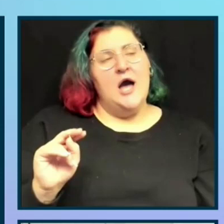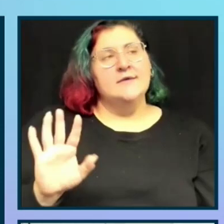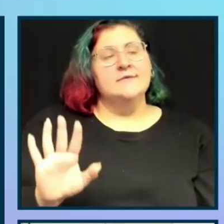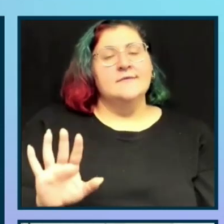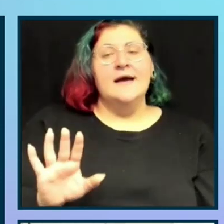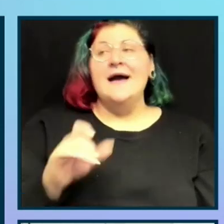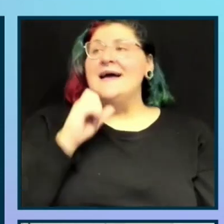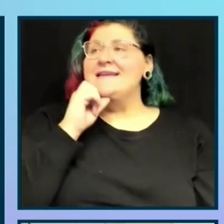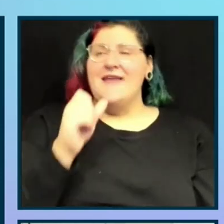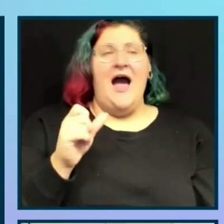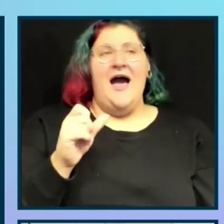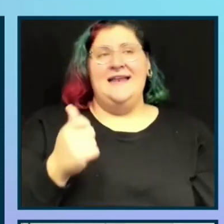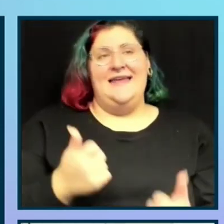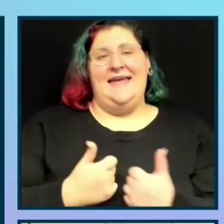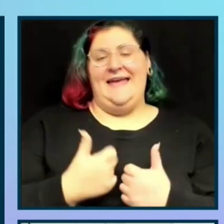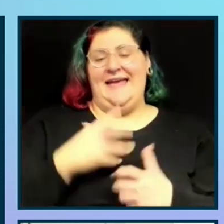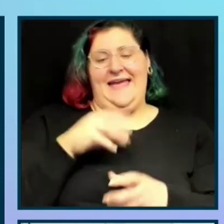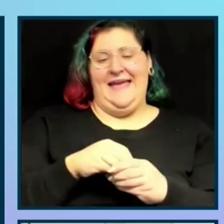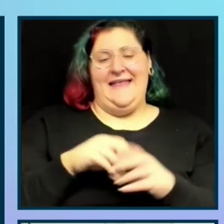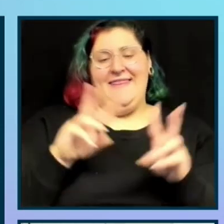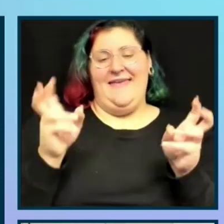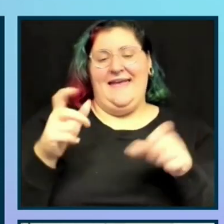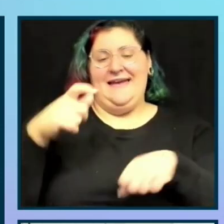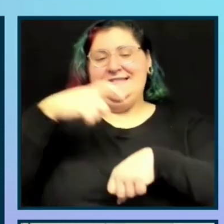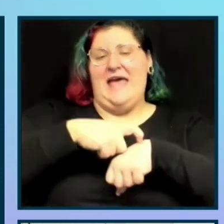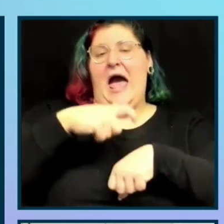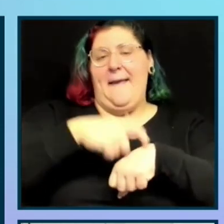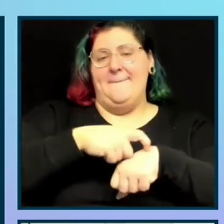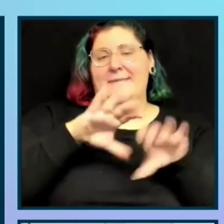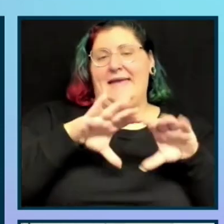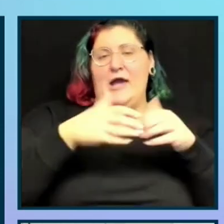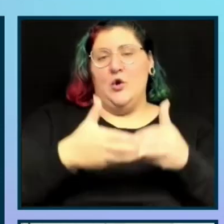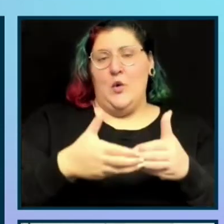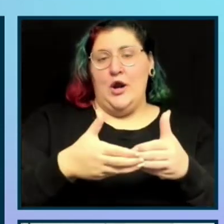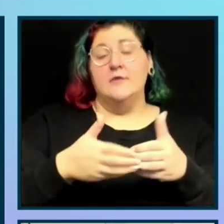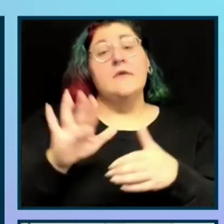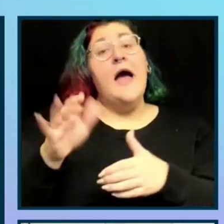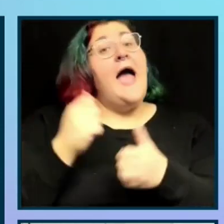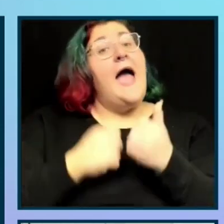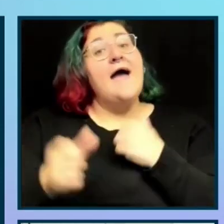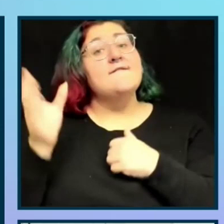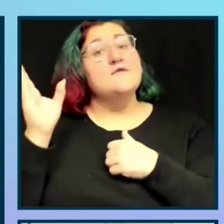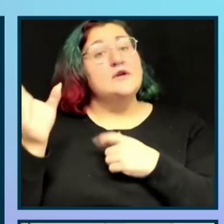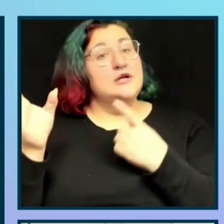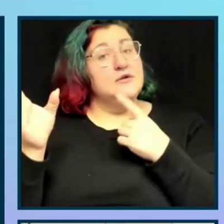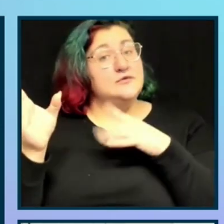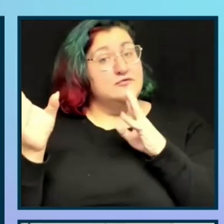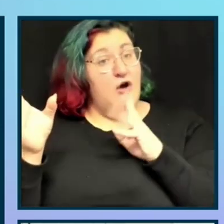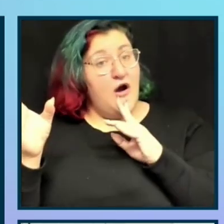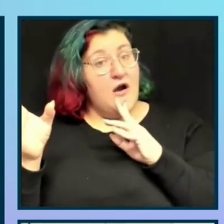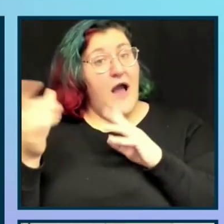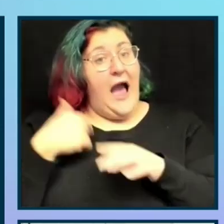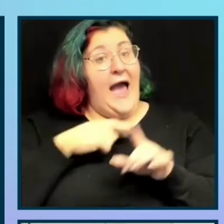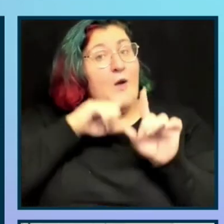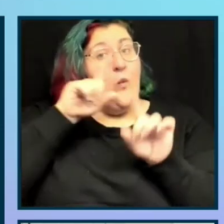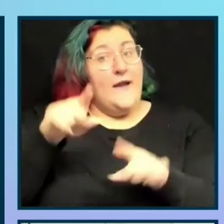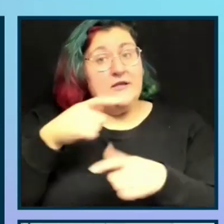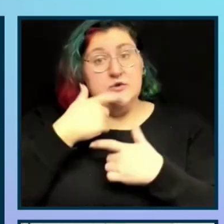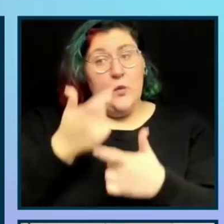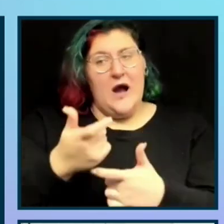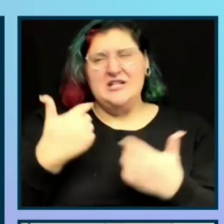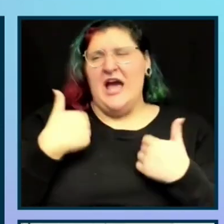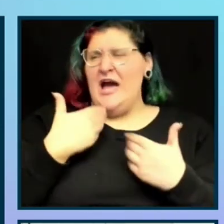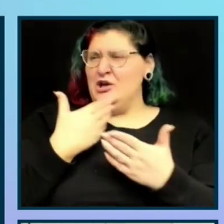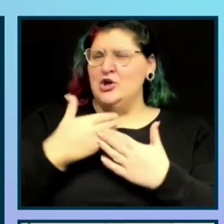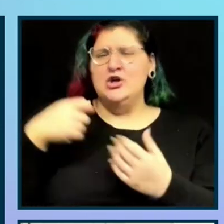had triggers had perfect trigger warnings within the session. This included Val